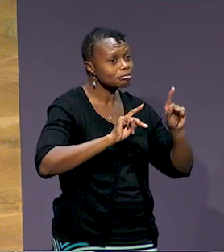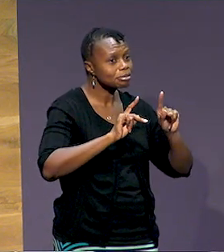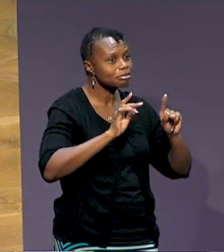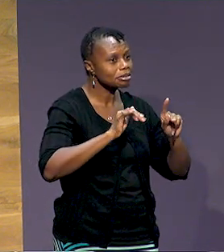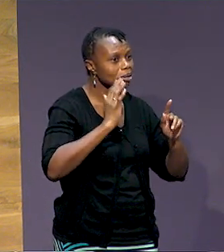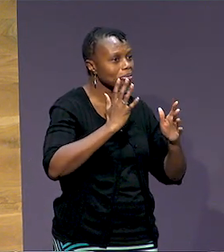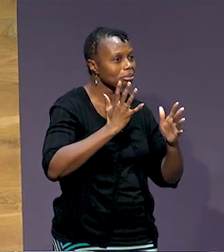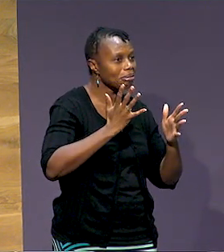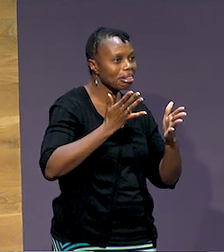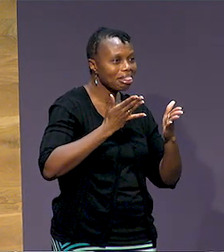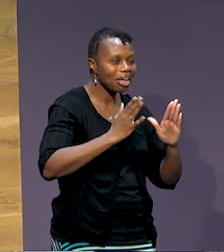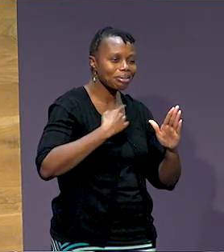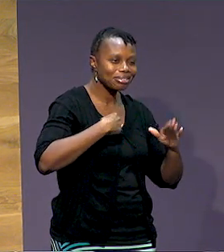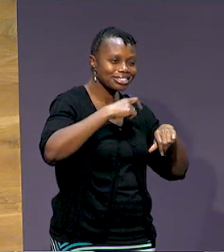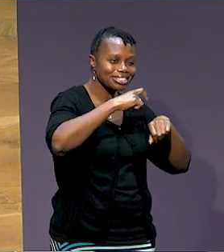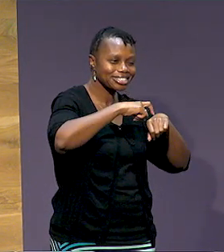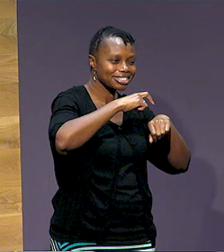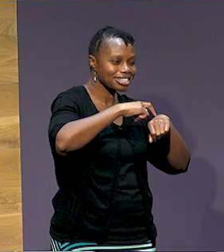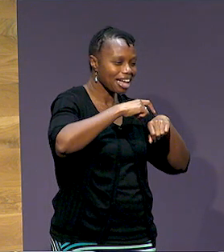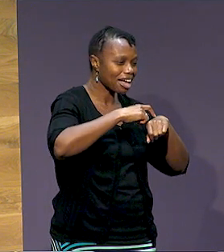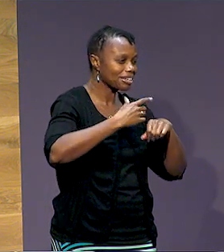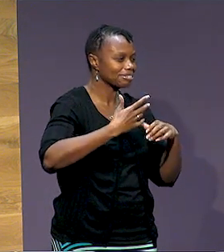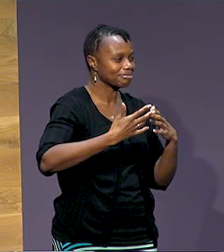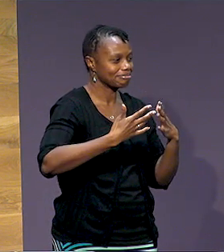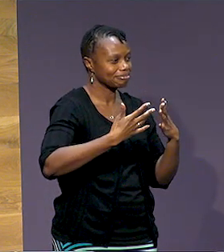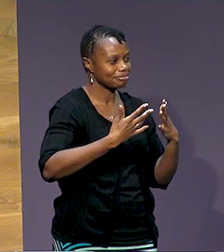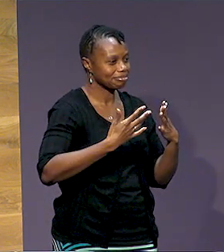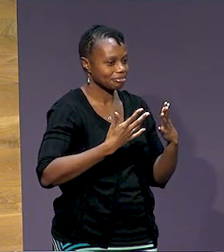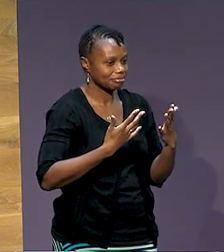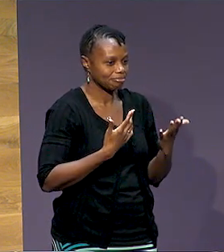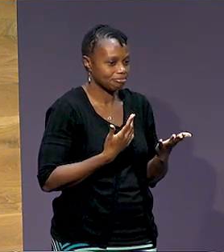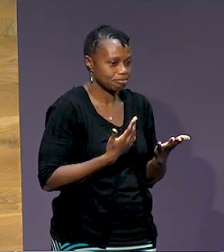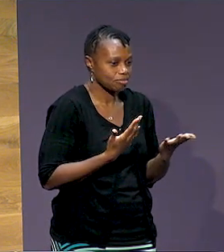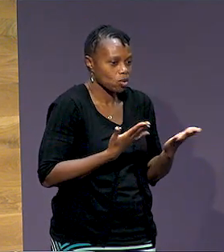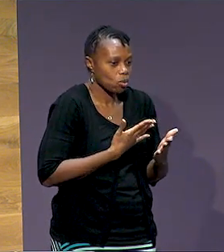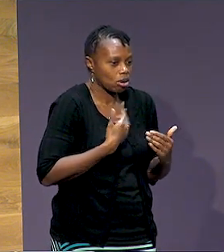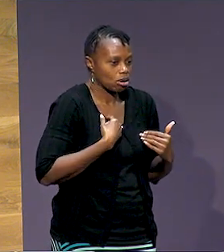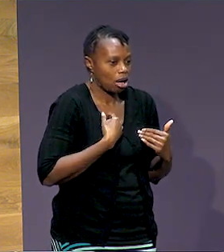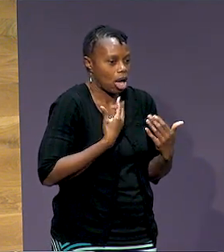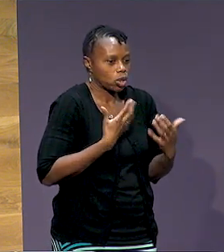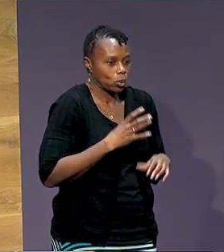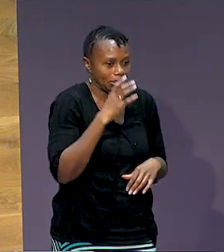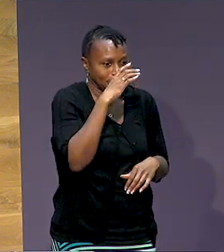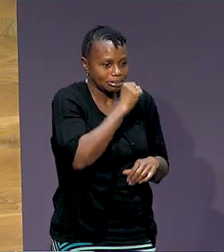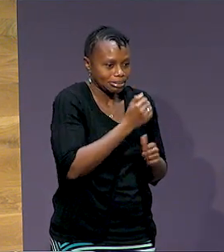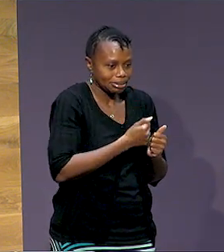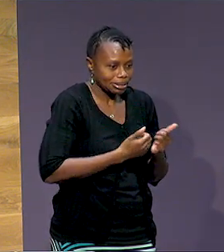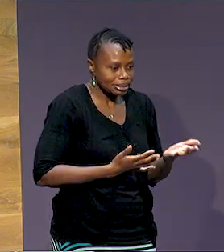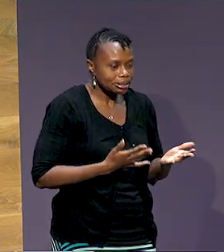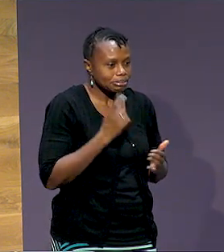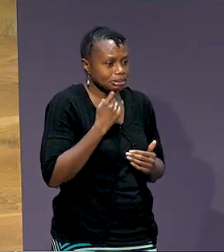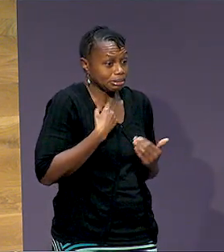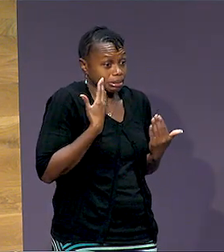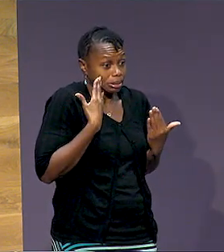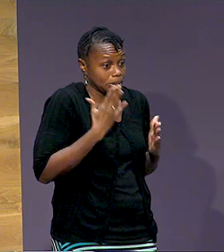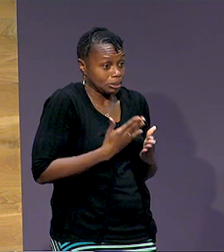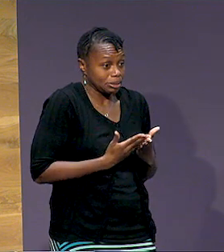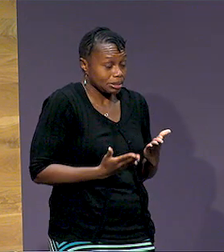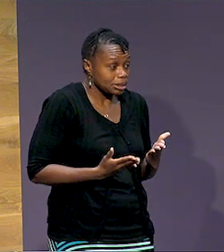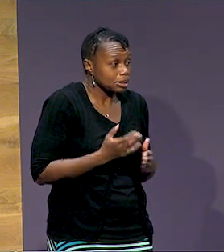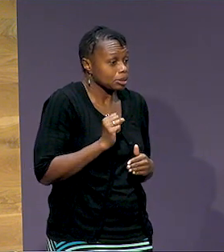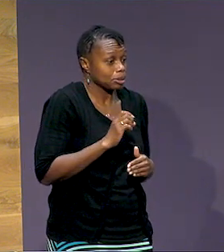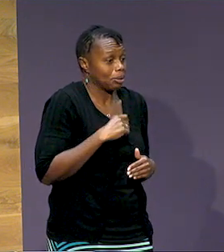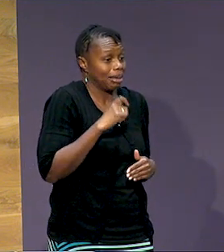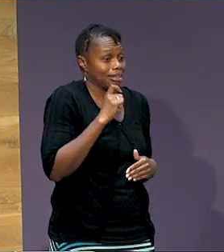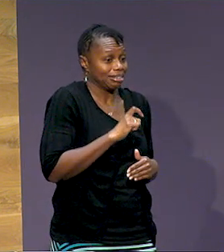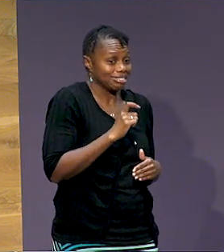time, the places that what I'm going to be missing, right? Like I didn't know what I didn't know. And so I needed to find some people